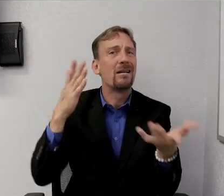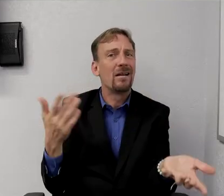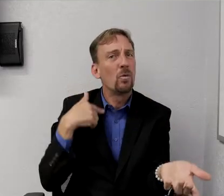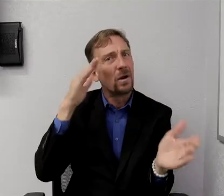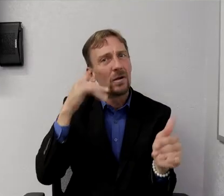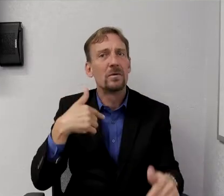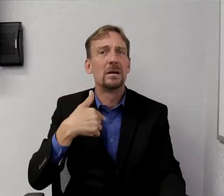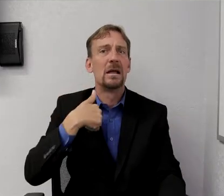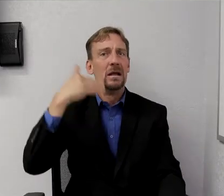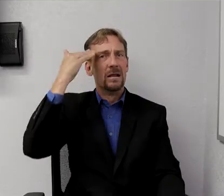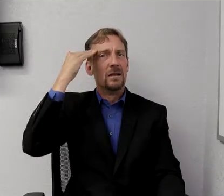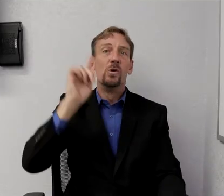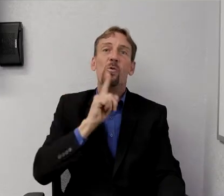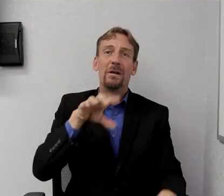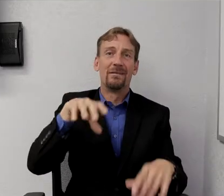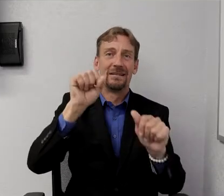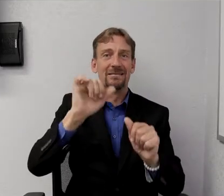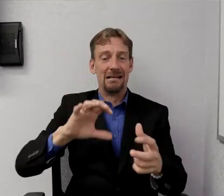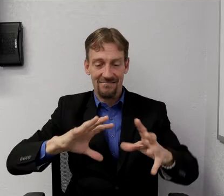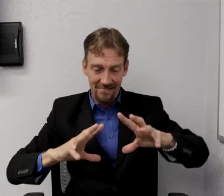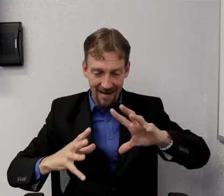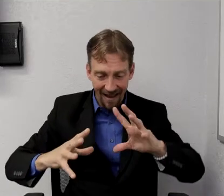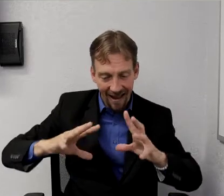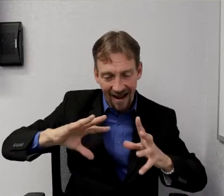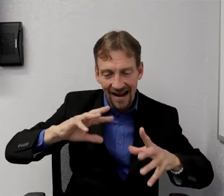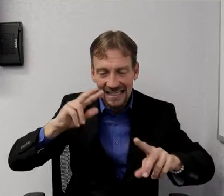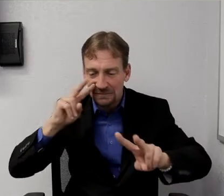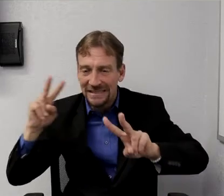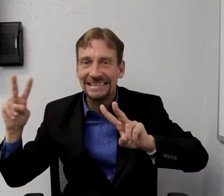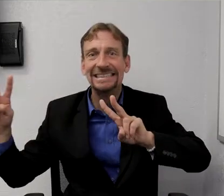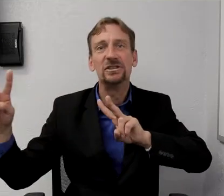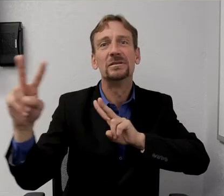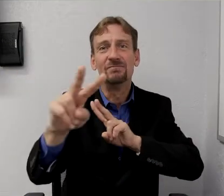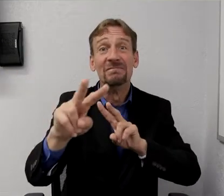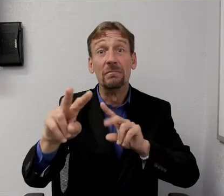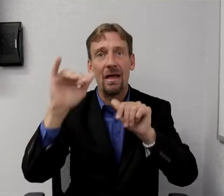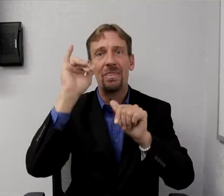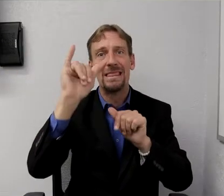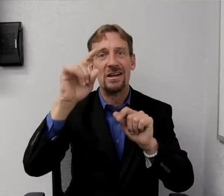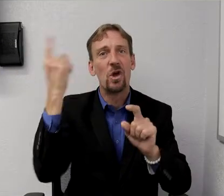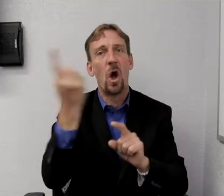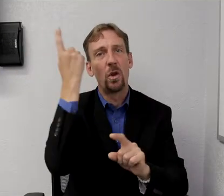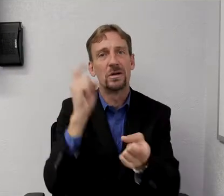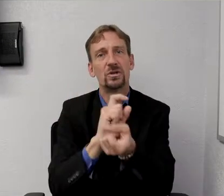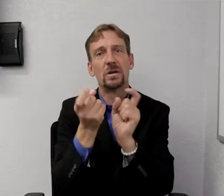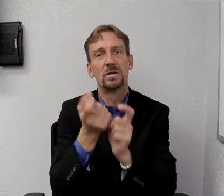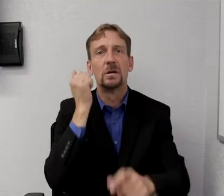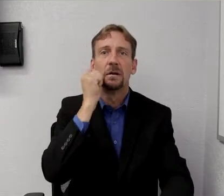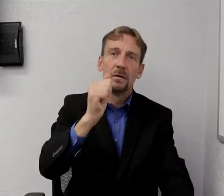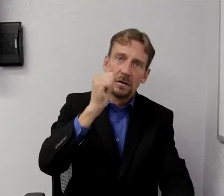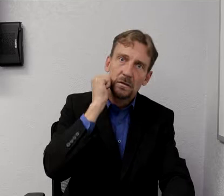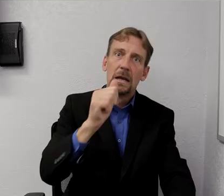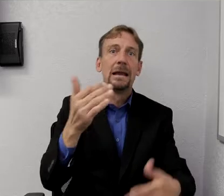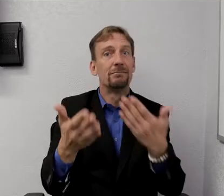does take a crystal ball, and those predictions are changing, if not every day, at least